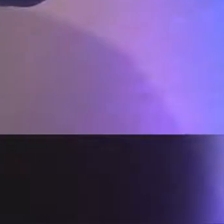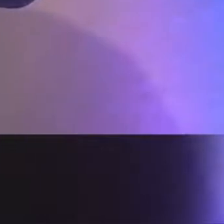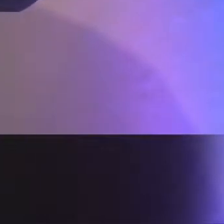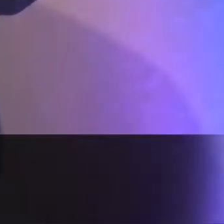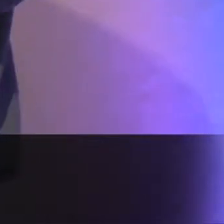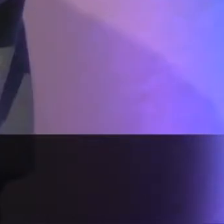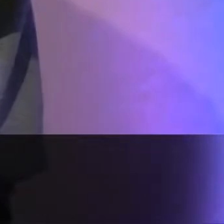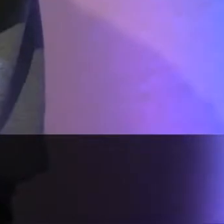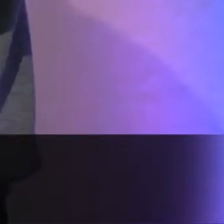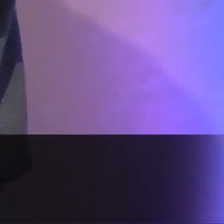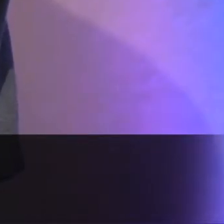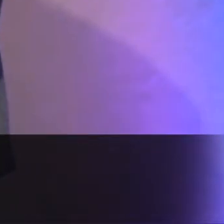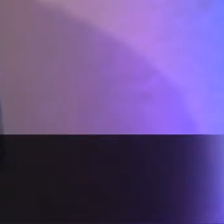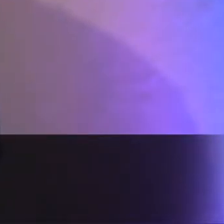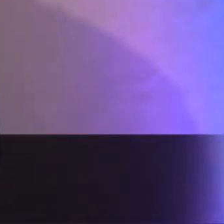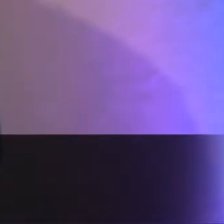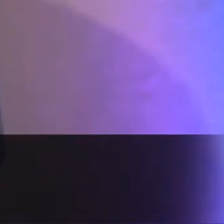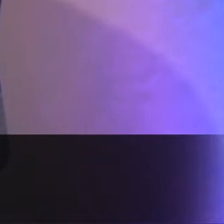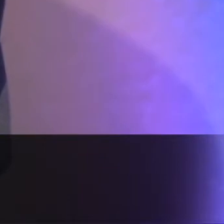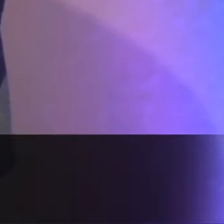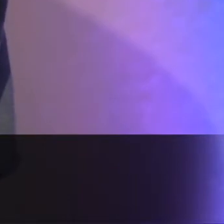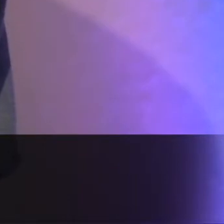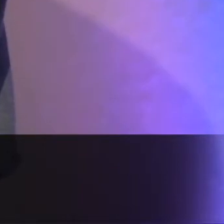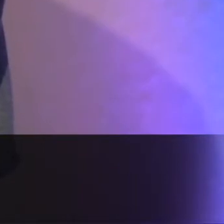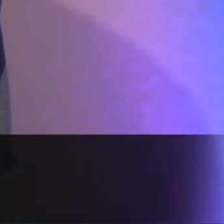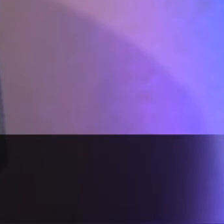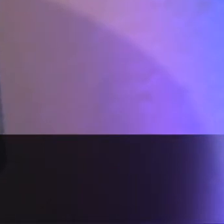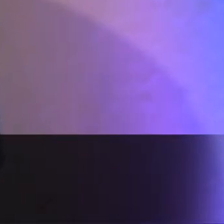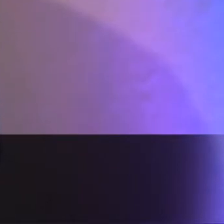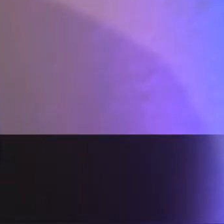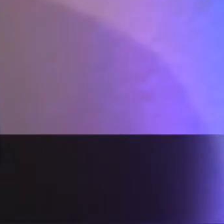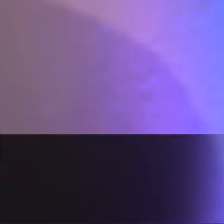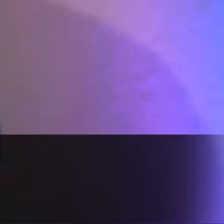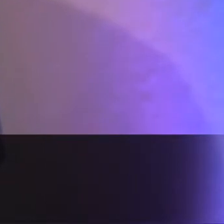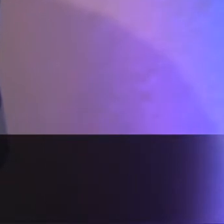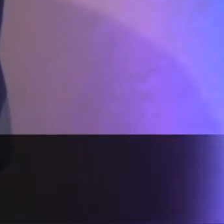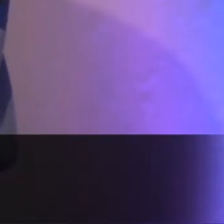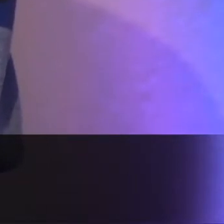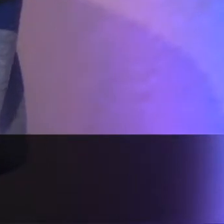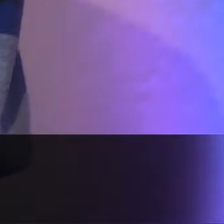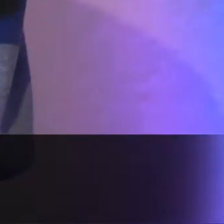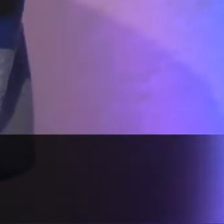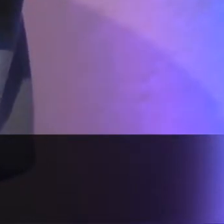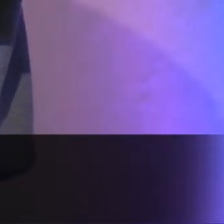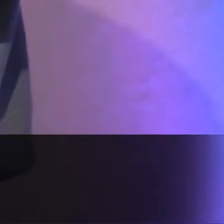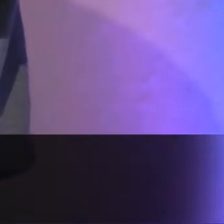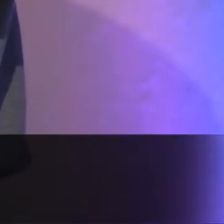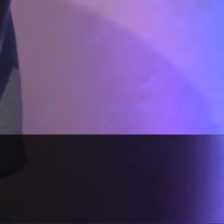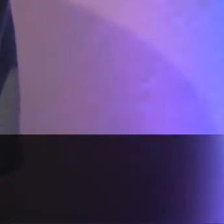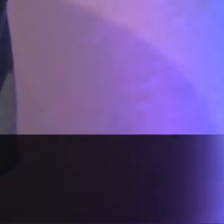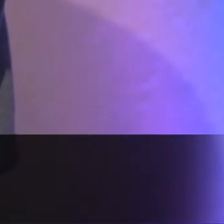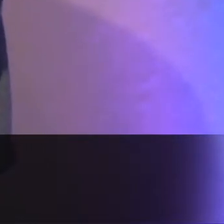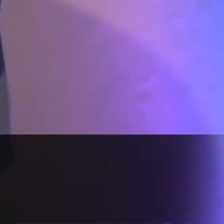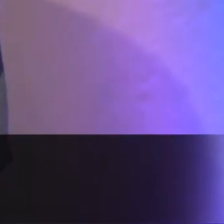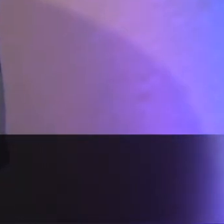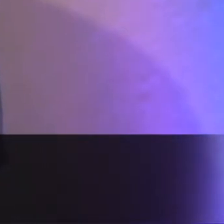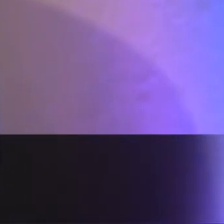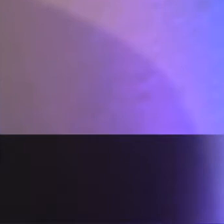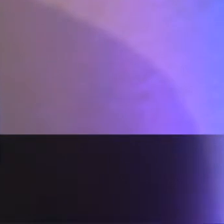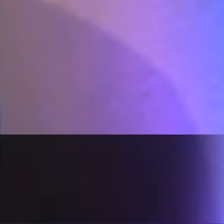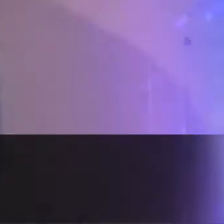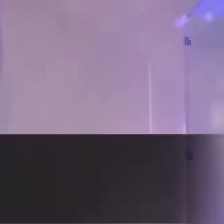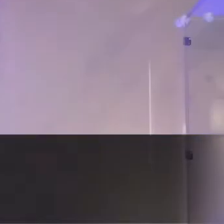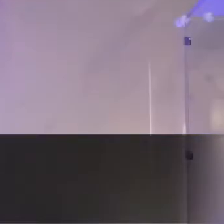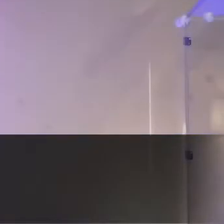tumble at your name. The angels will bow, the earth will